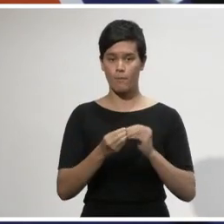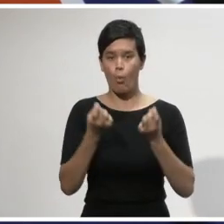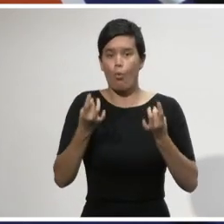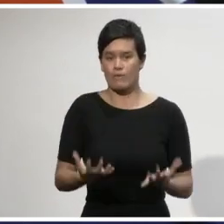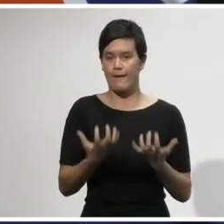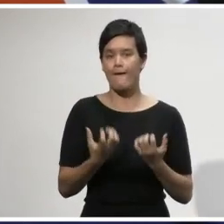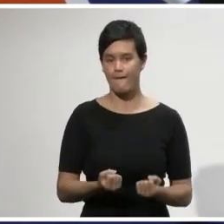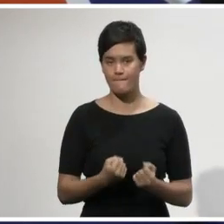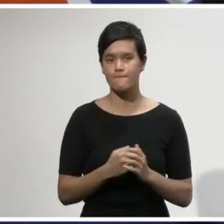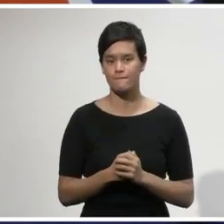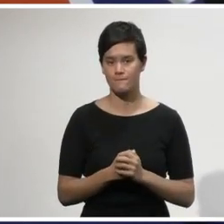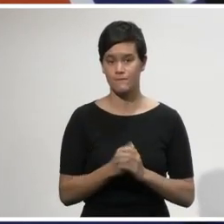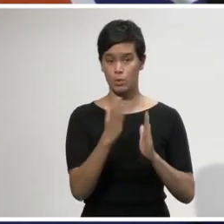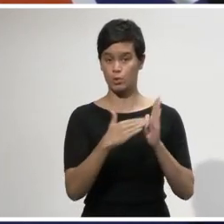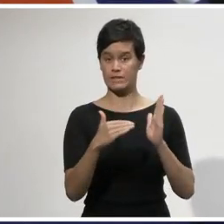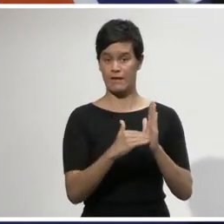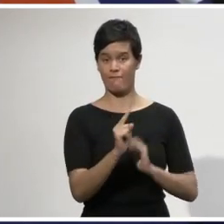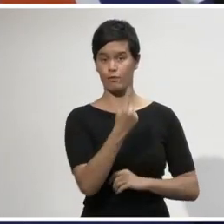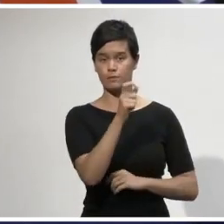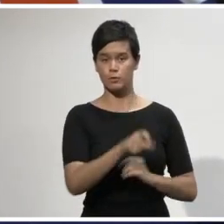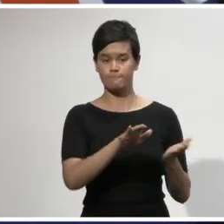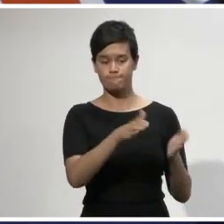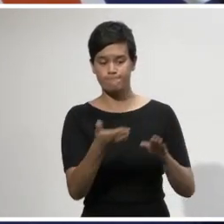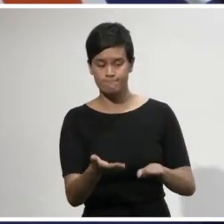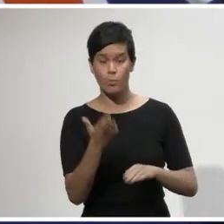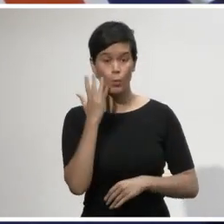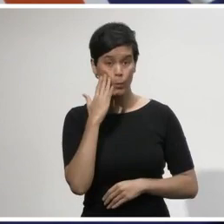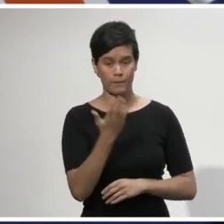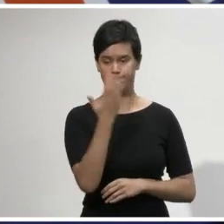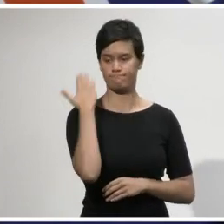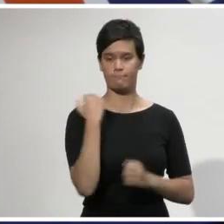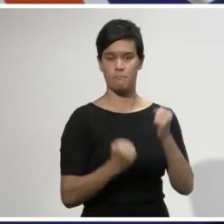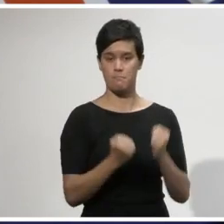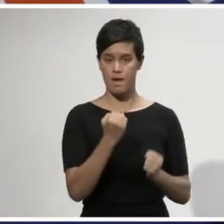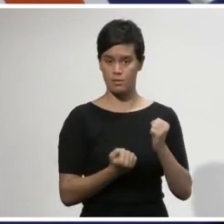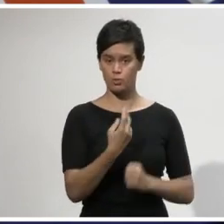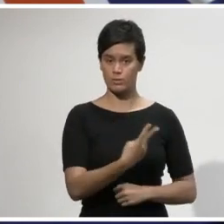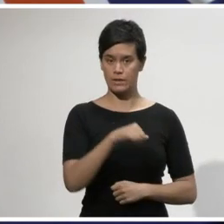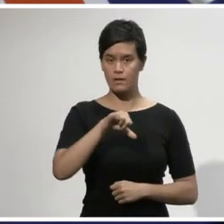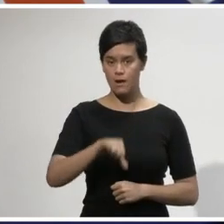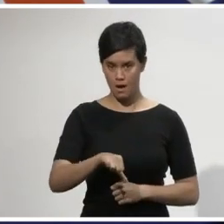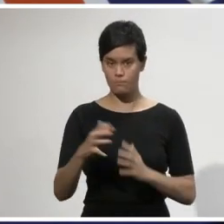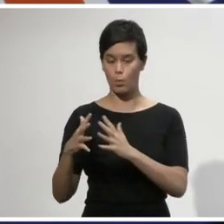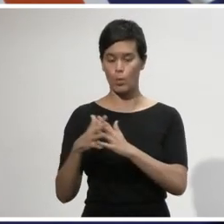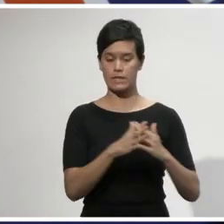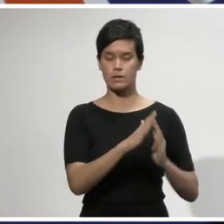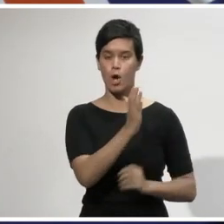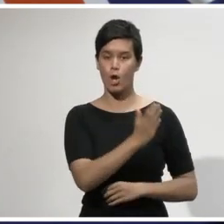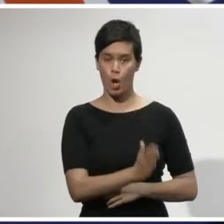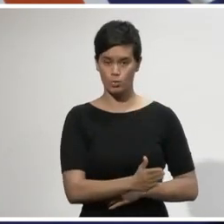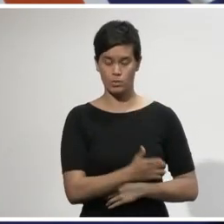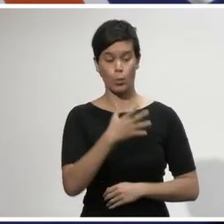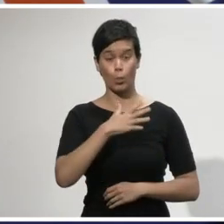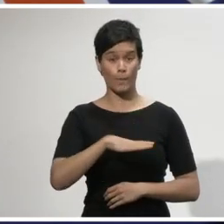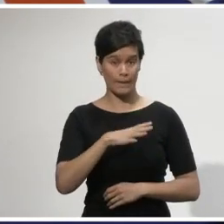Now, New Zealand's first death linked to COVID-19 was on March the 29th on the West Coast in a woman in her 70s